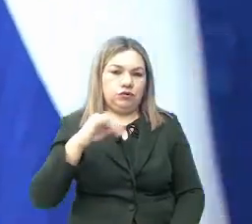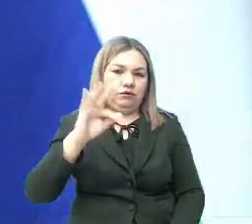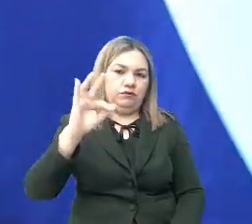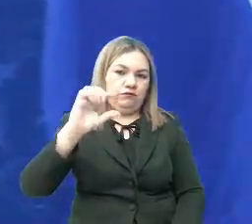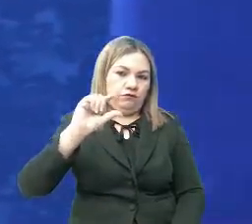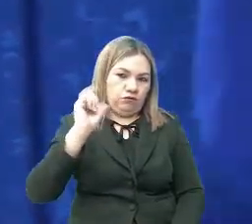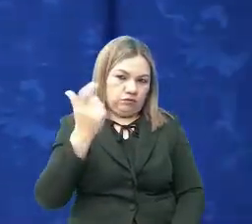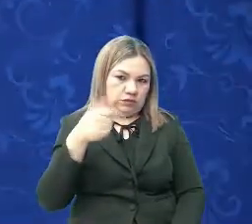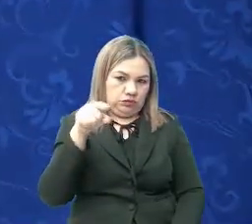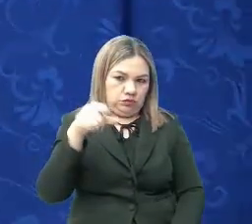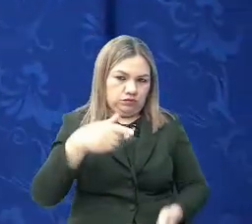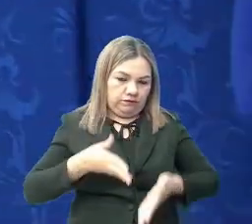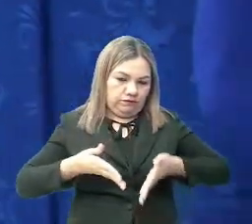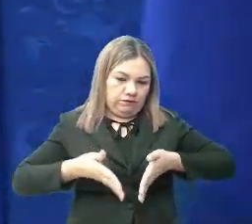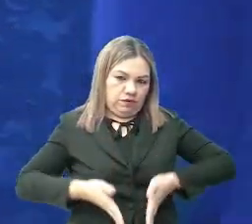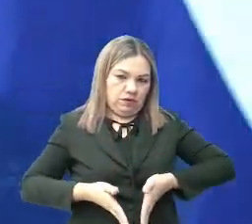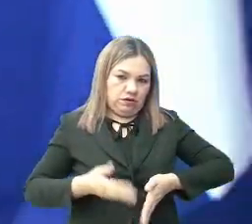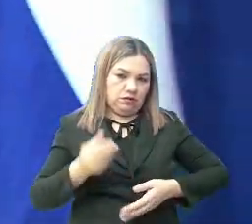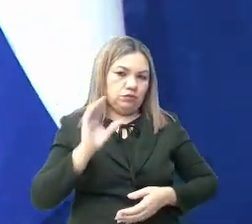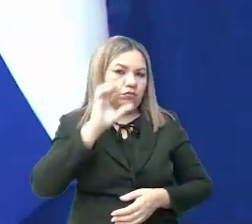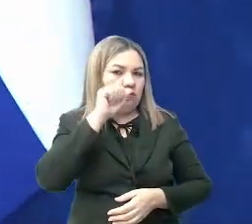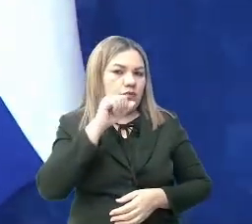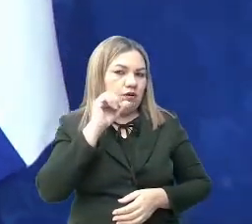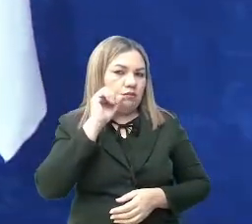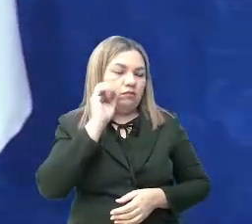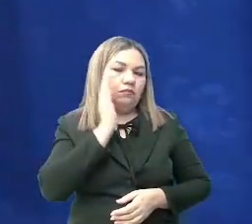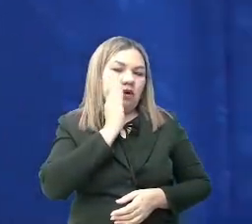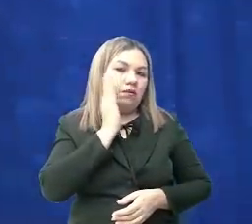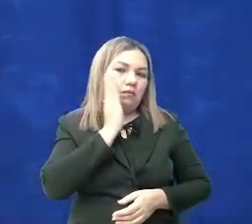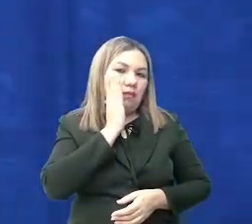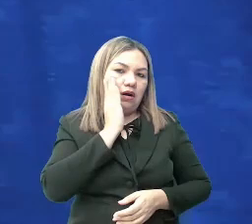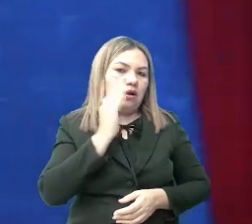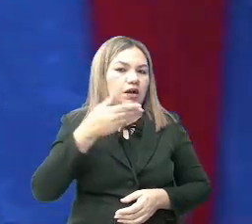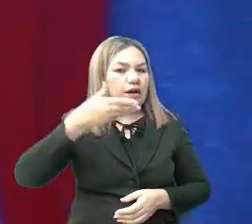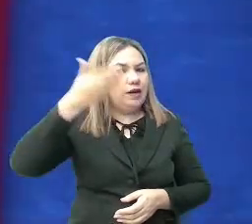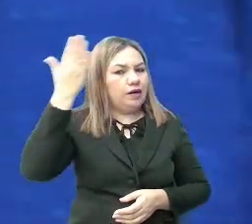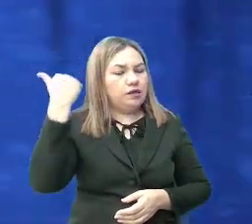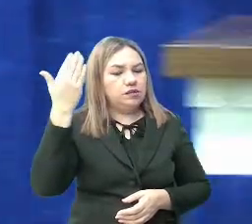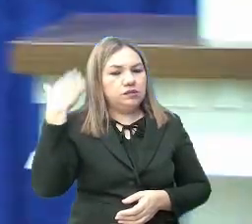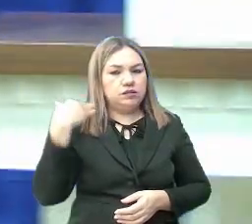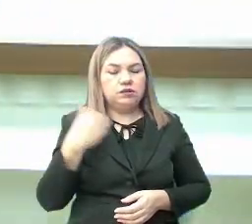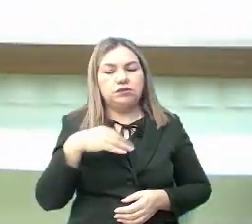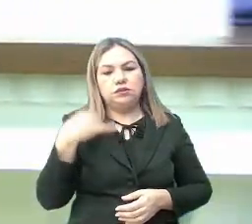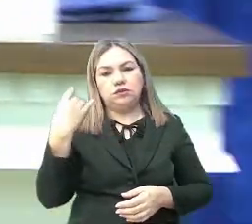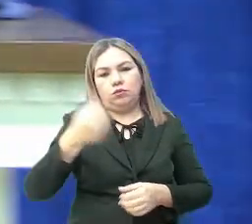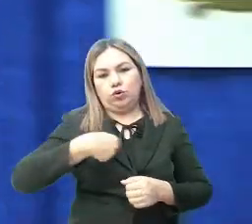before I formed you in the womb of your mother, before I gave you as a prophet,